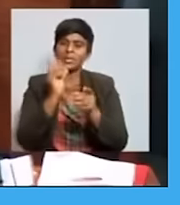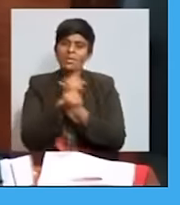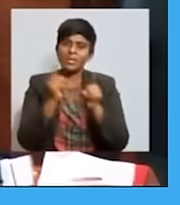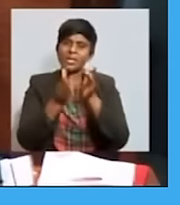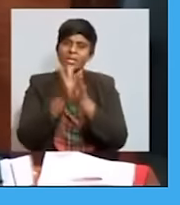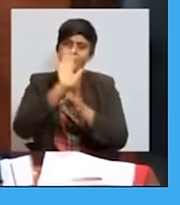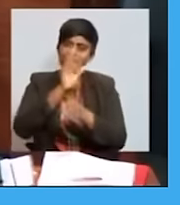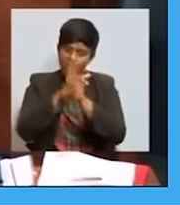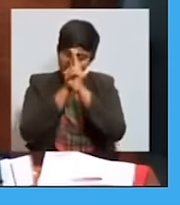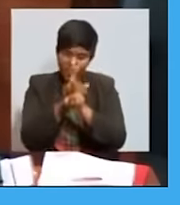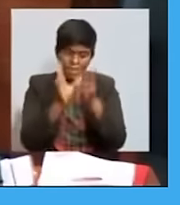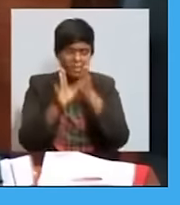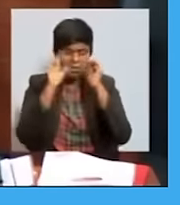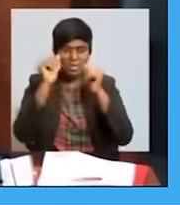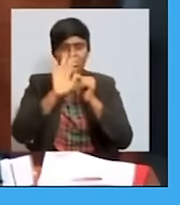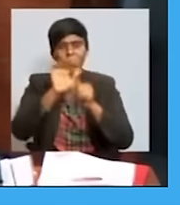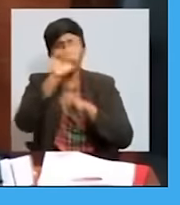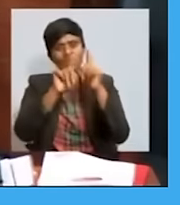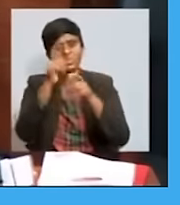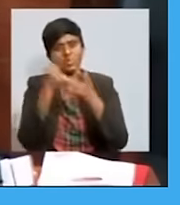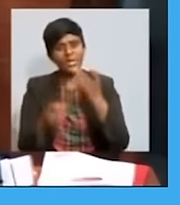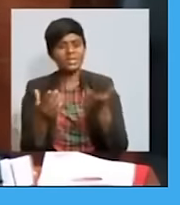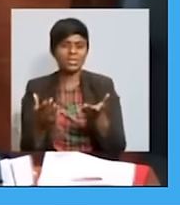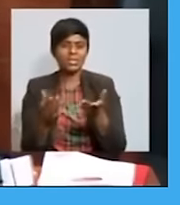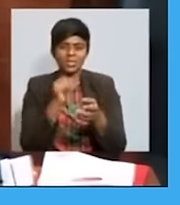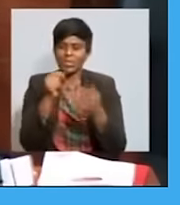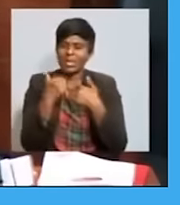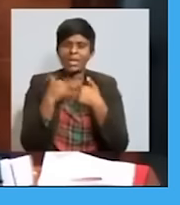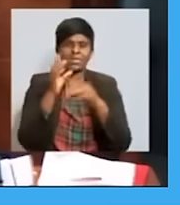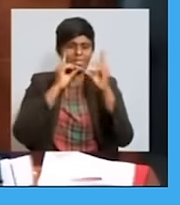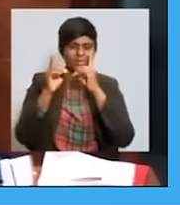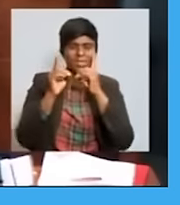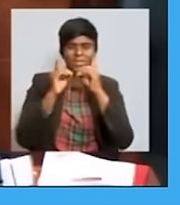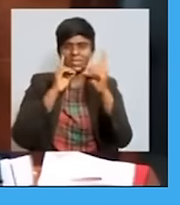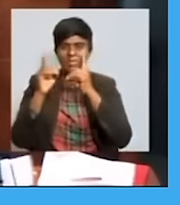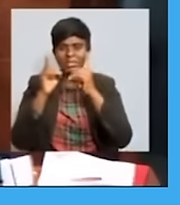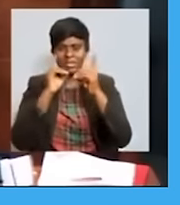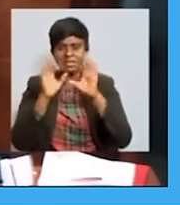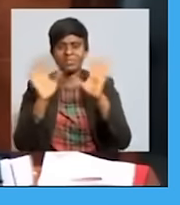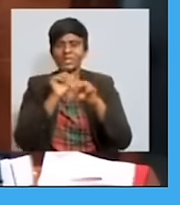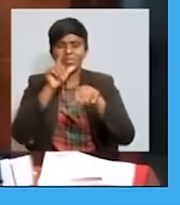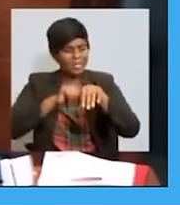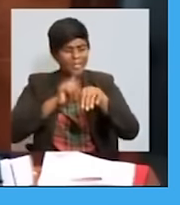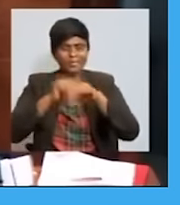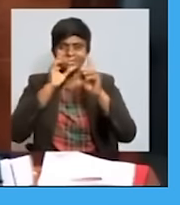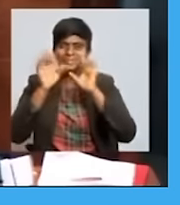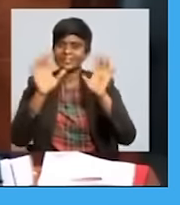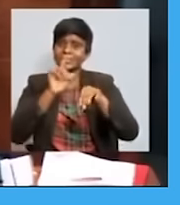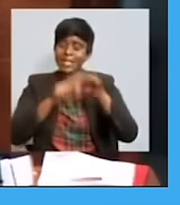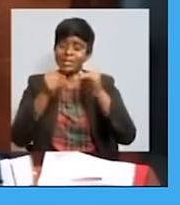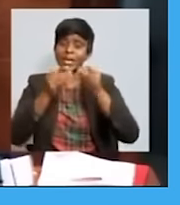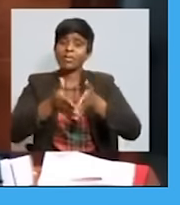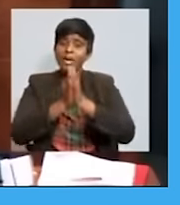our Honorable Vice President what the question is. You don't have to debate. It's not time to debate. It's time